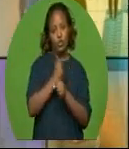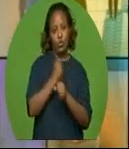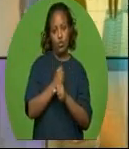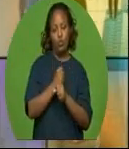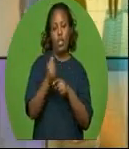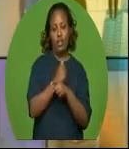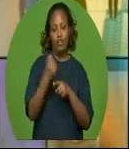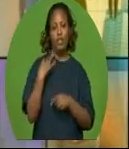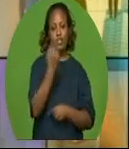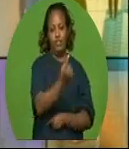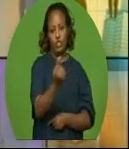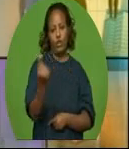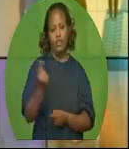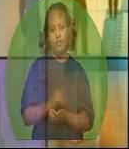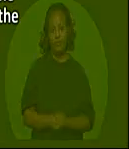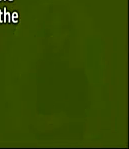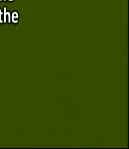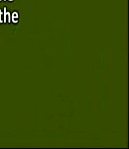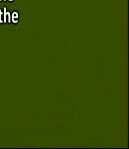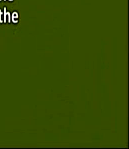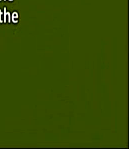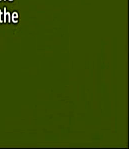the activity individually.